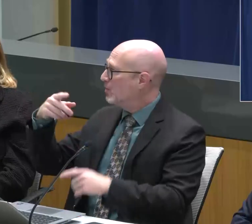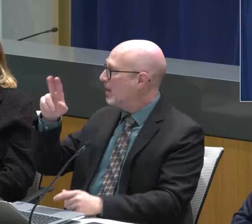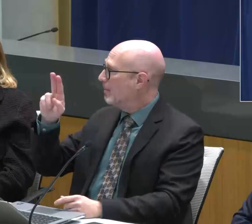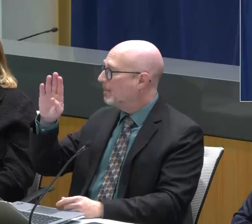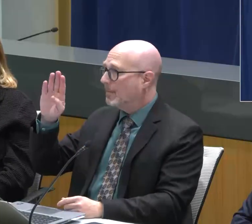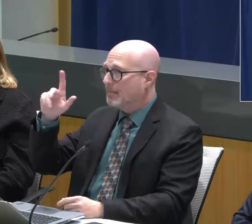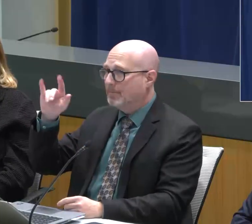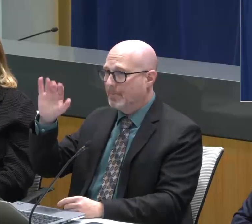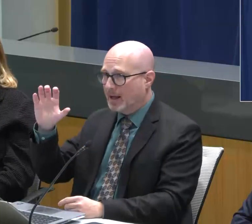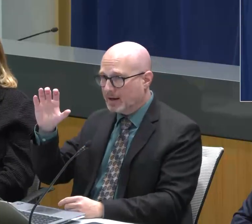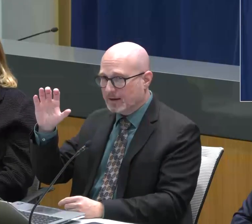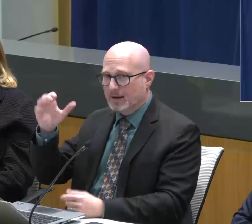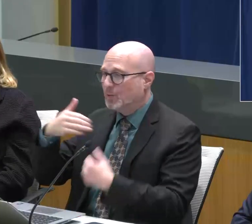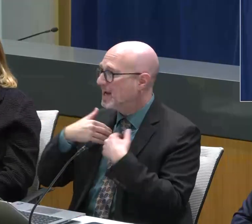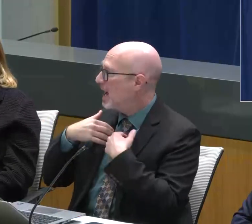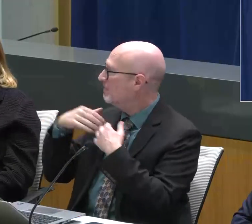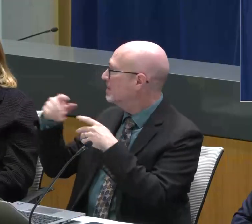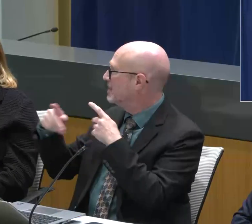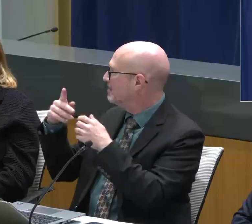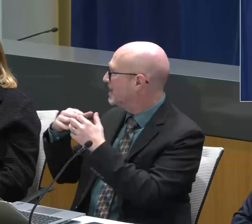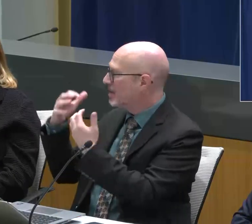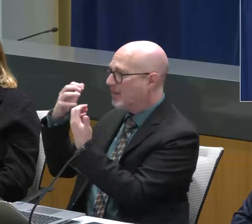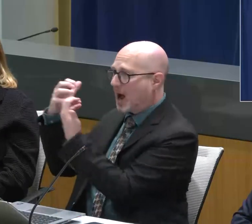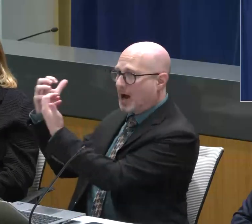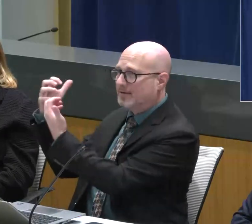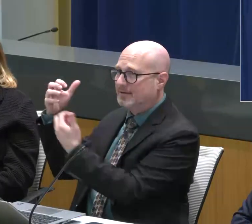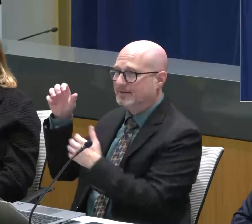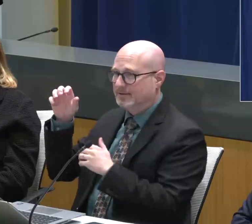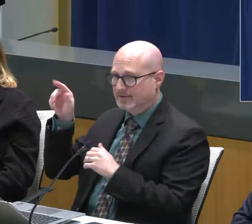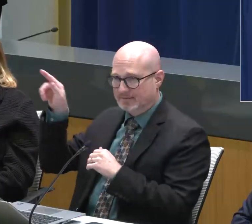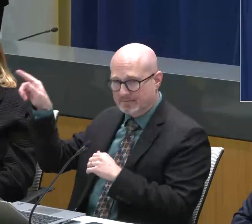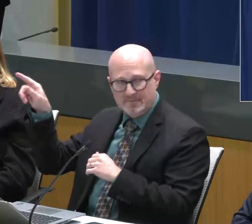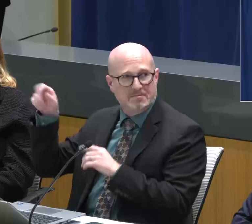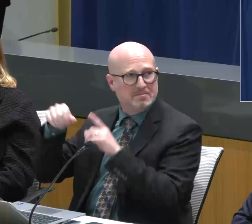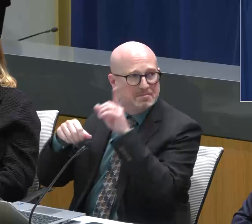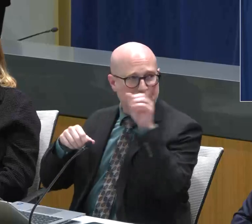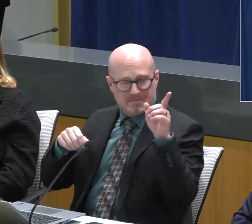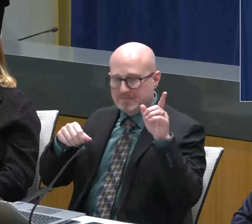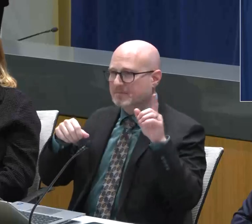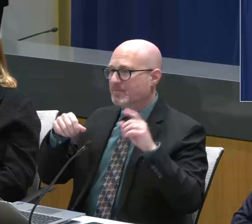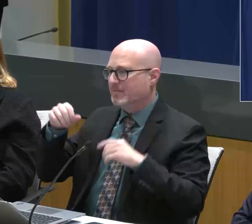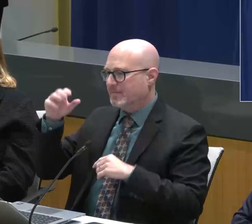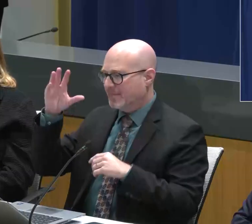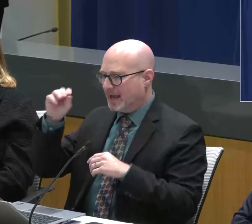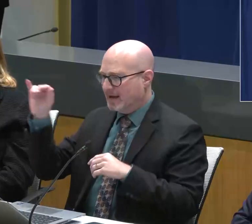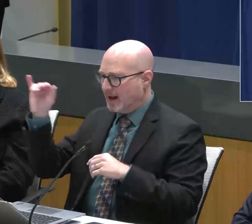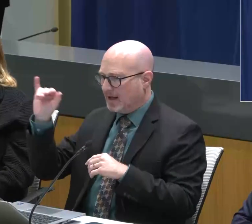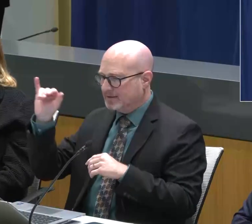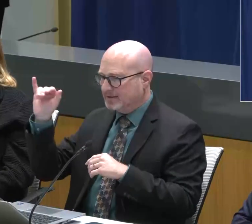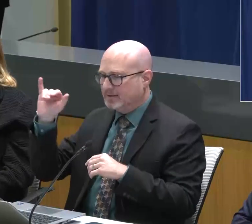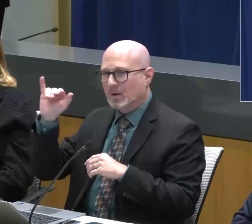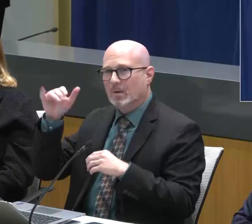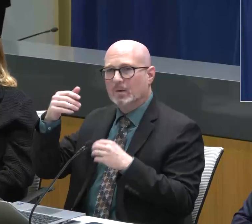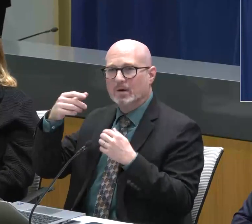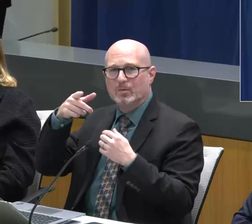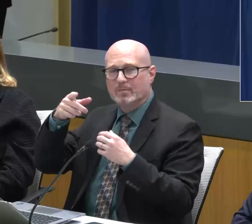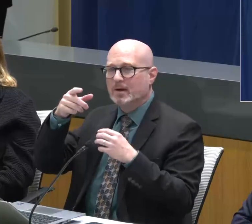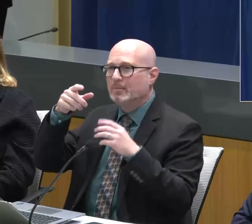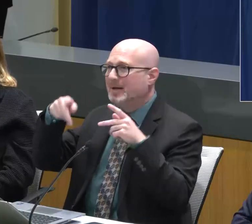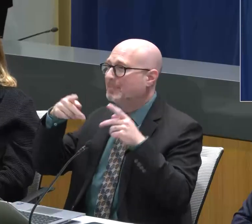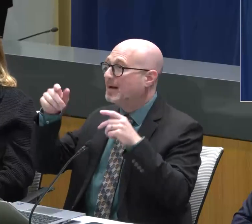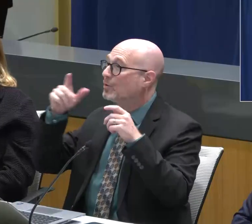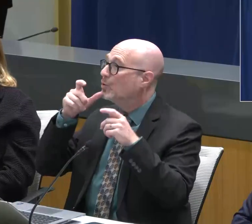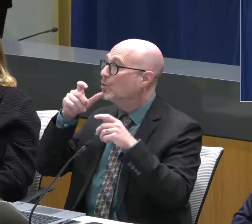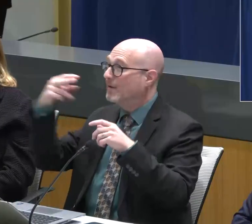And this meeting is open to the public. And so there are people in the audience on both sides of the room.